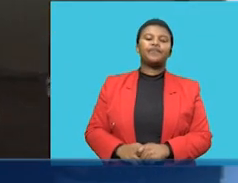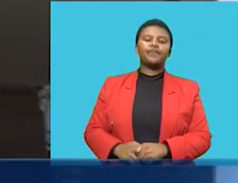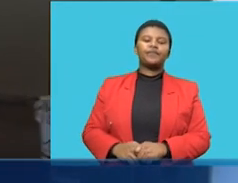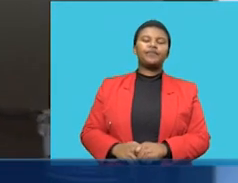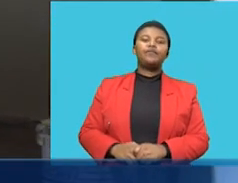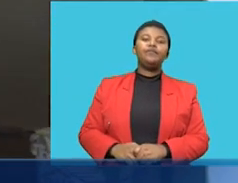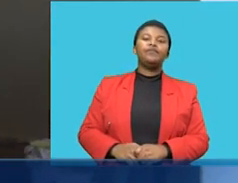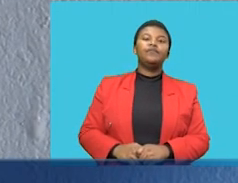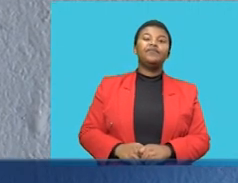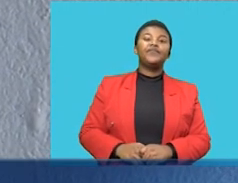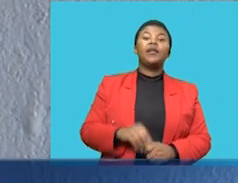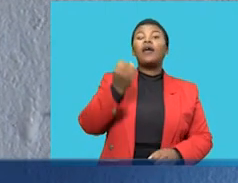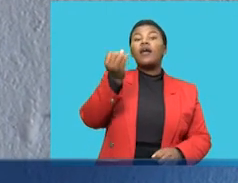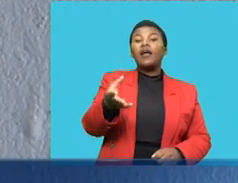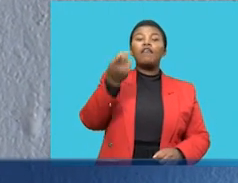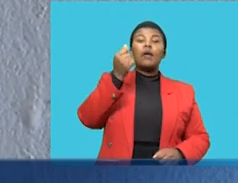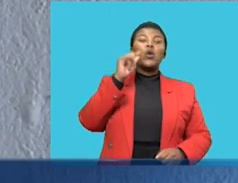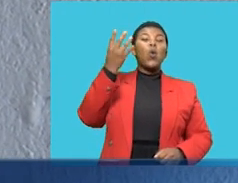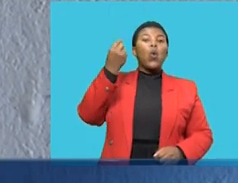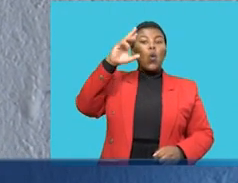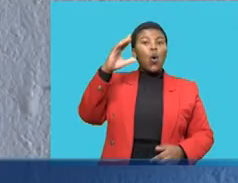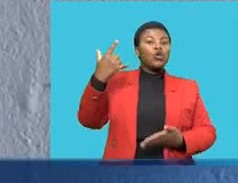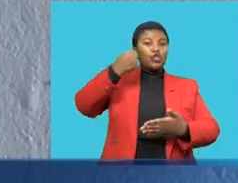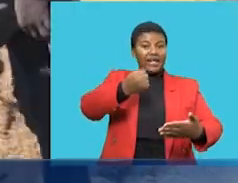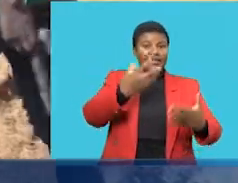phulo ingenziwa ngokutsalela kule nombolo ithi